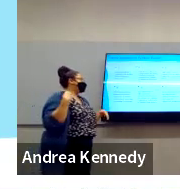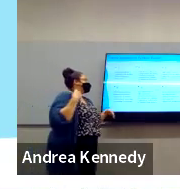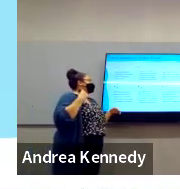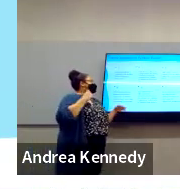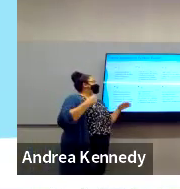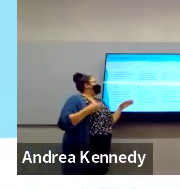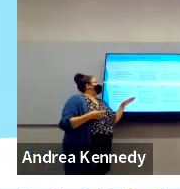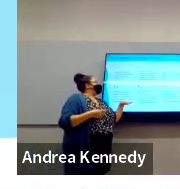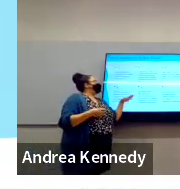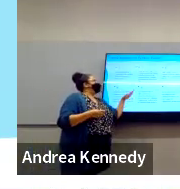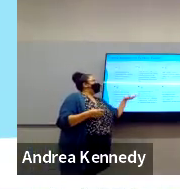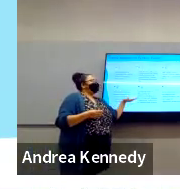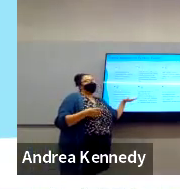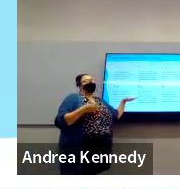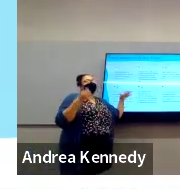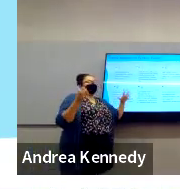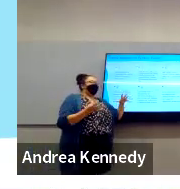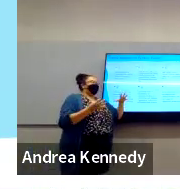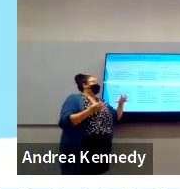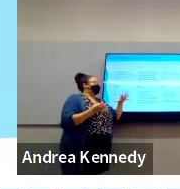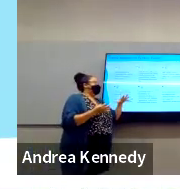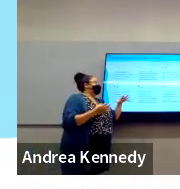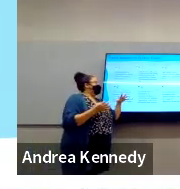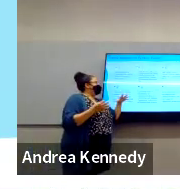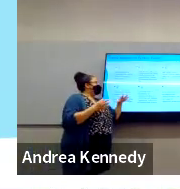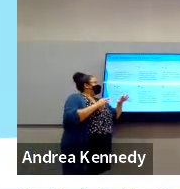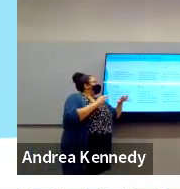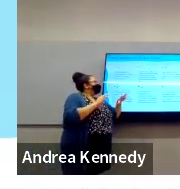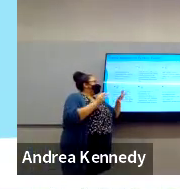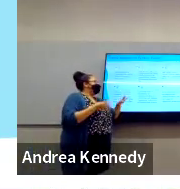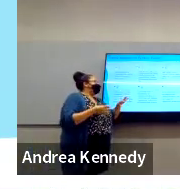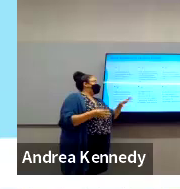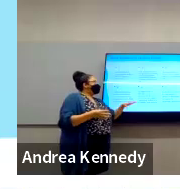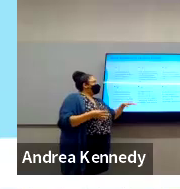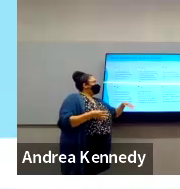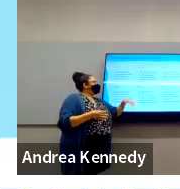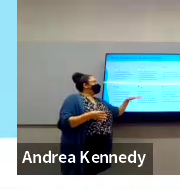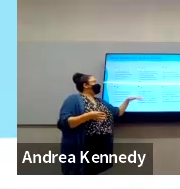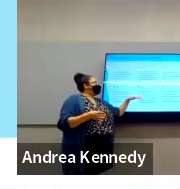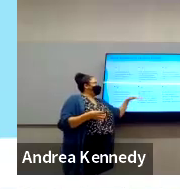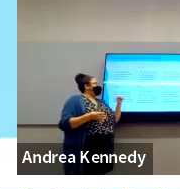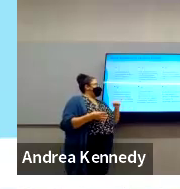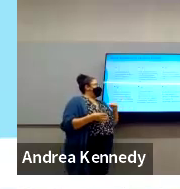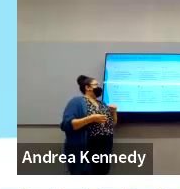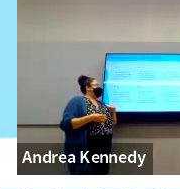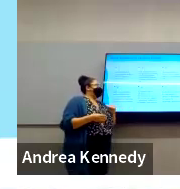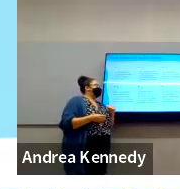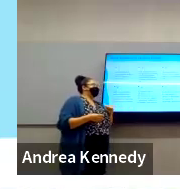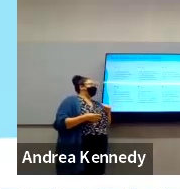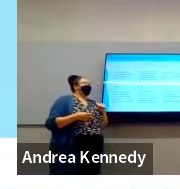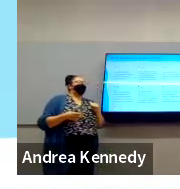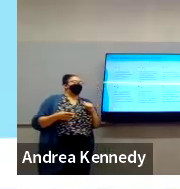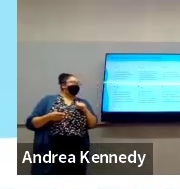tenant. But after we sort of have everything we need to look over the calculations, staff will determine if